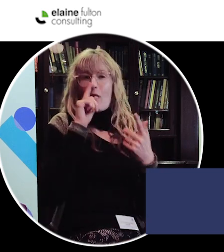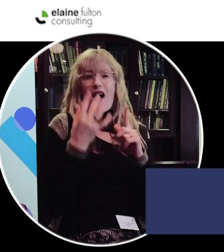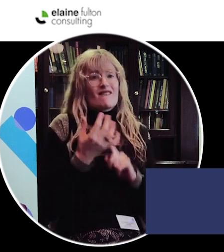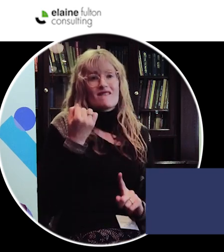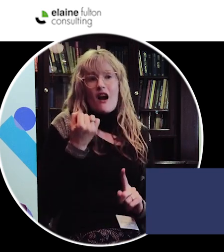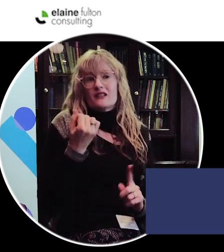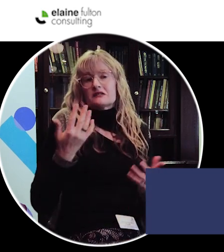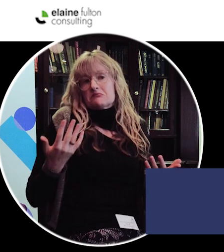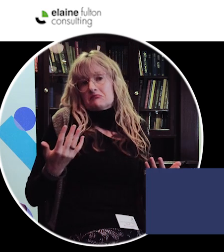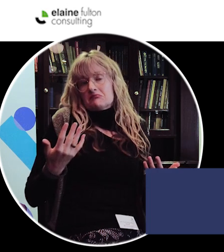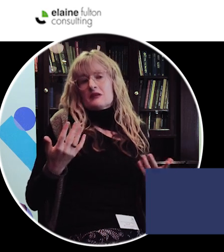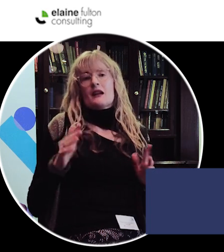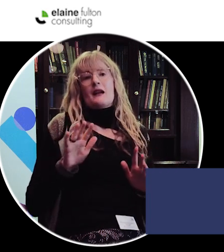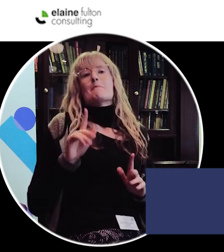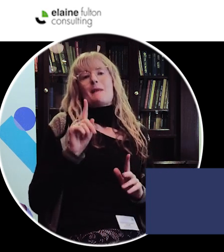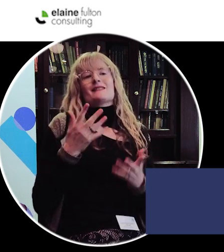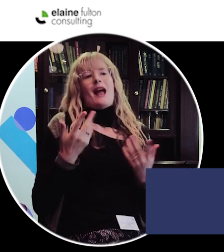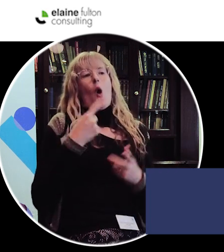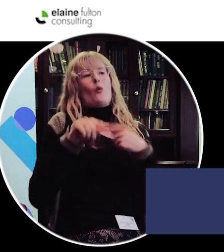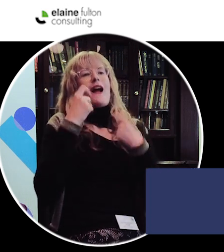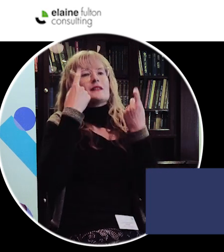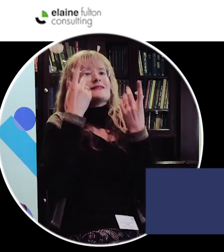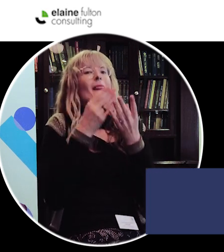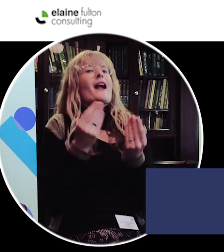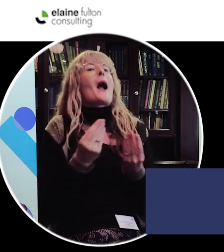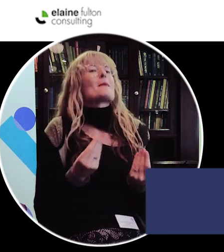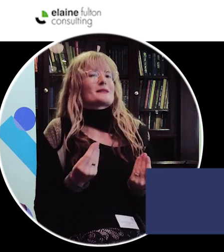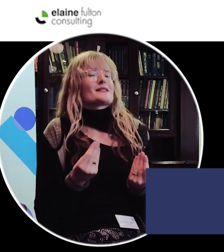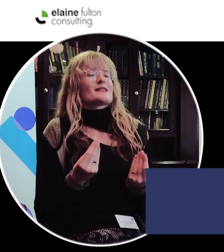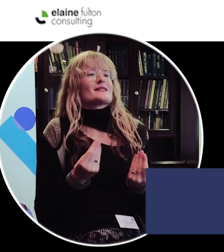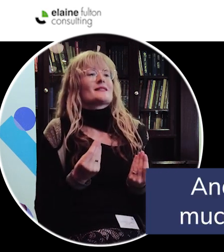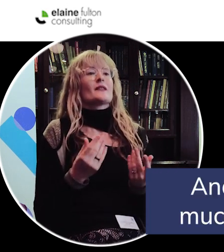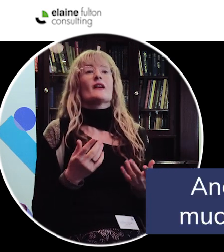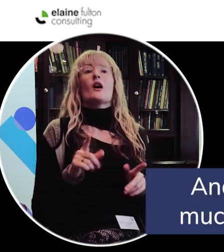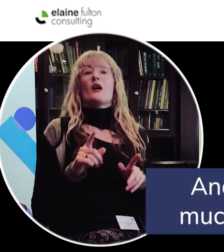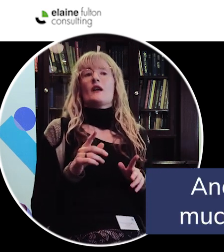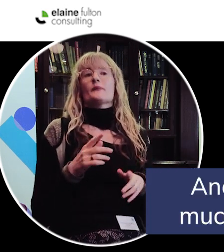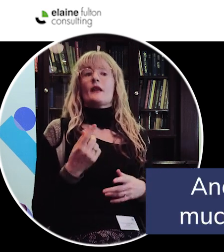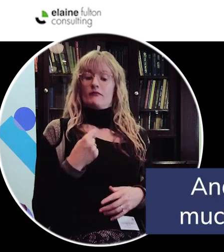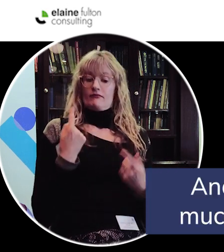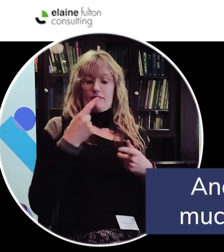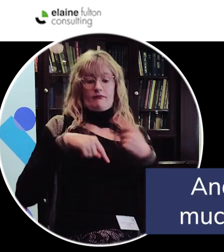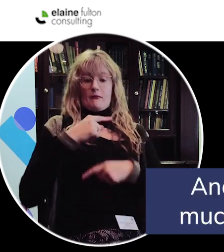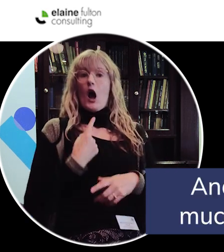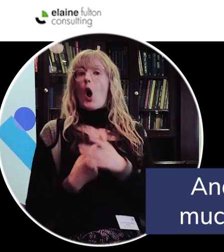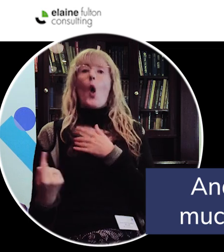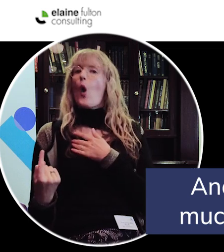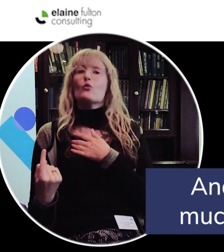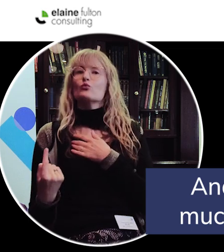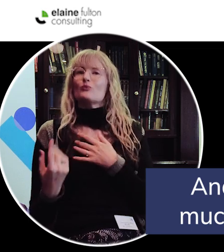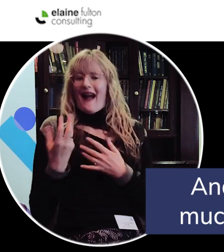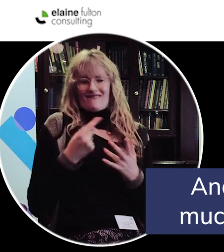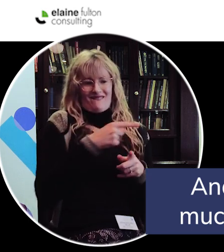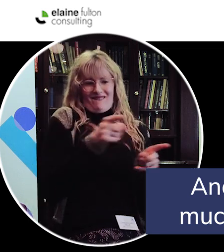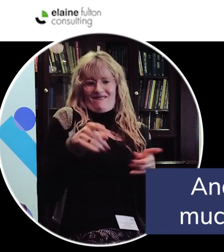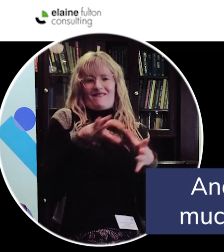gaps, but we are starting somewhere, and most importantly, we're not alone. And that's why having this work nested within